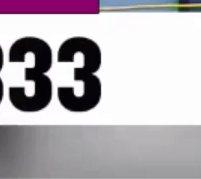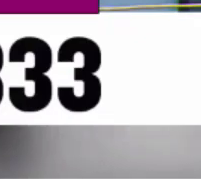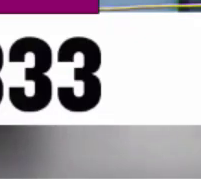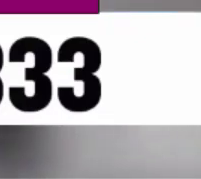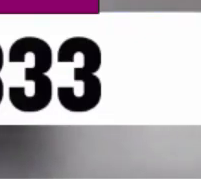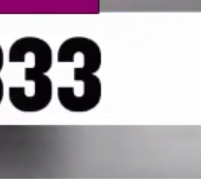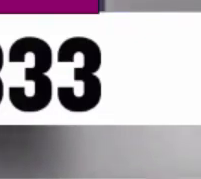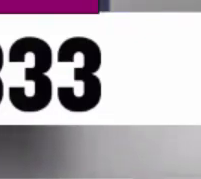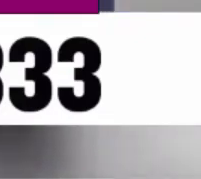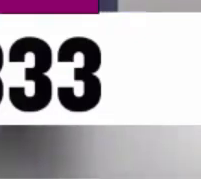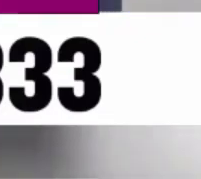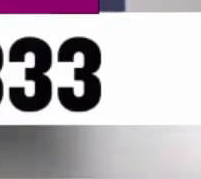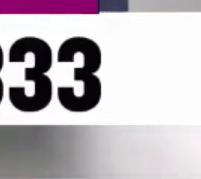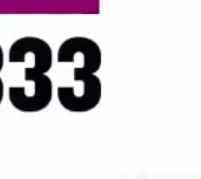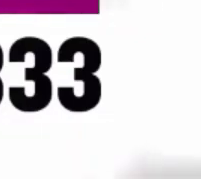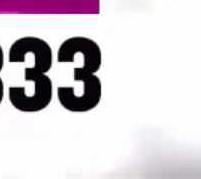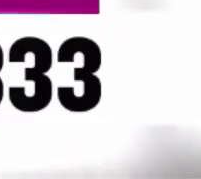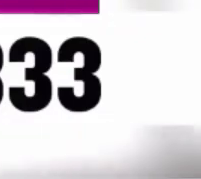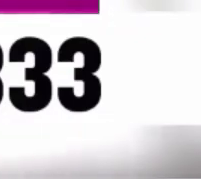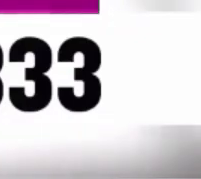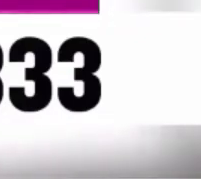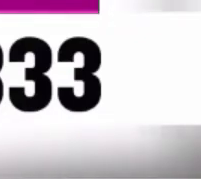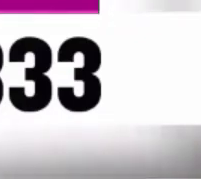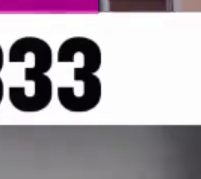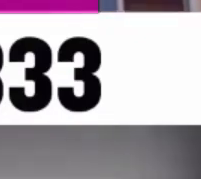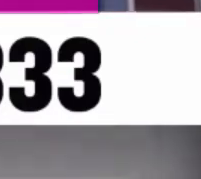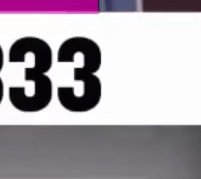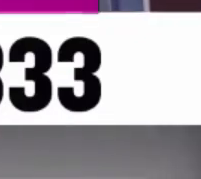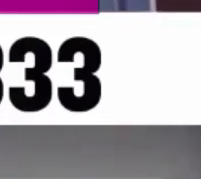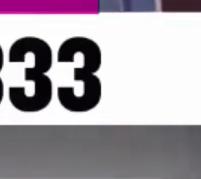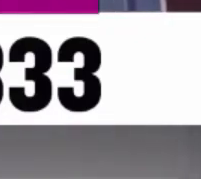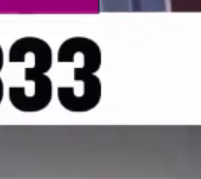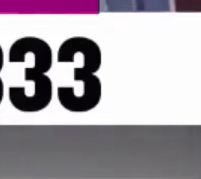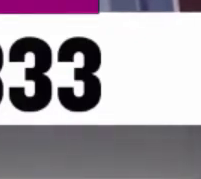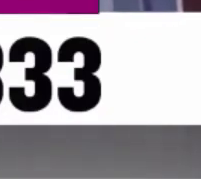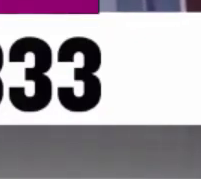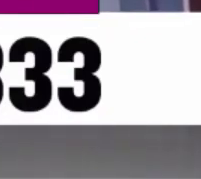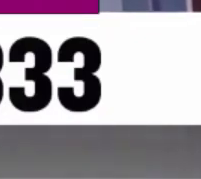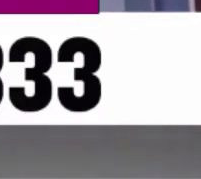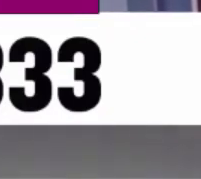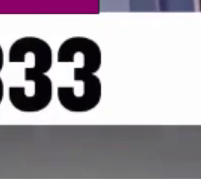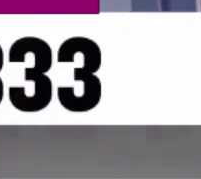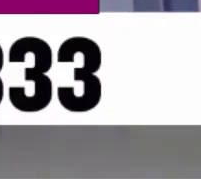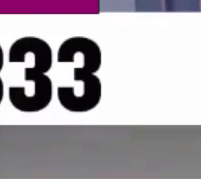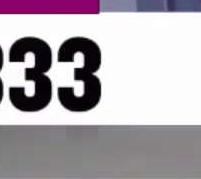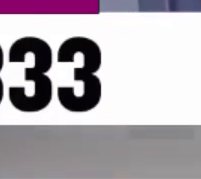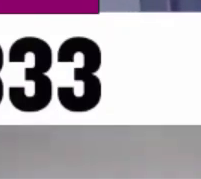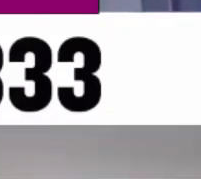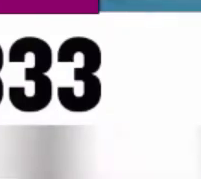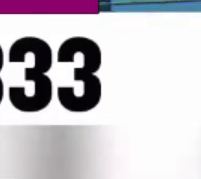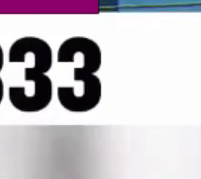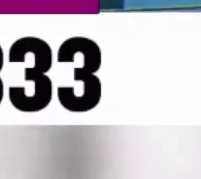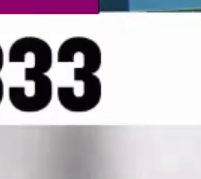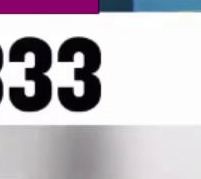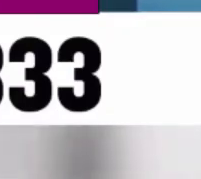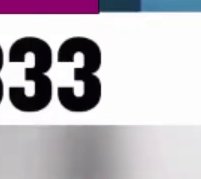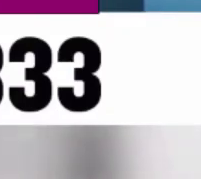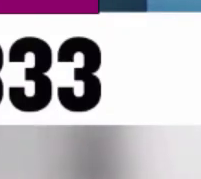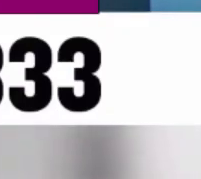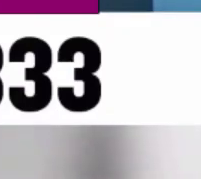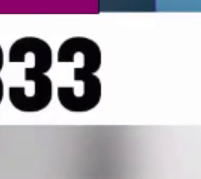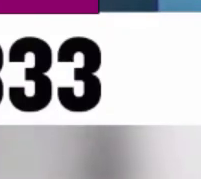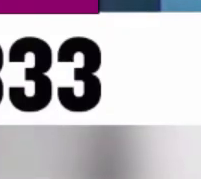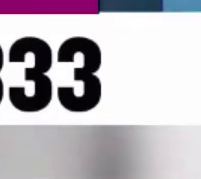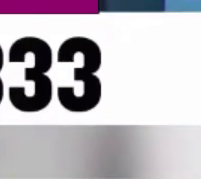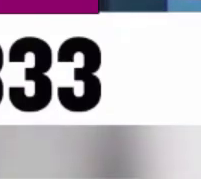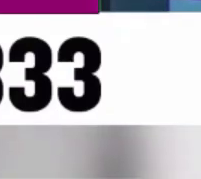matawi yaliyoko Tegeta Kibaoni Azania, Mbagala Rangi Tatu, Mezi Louise, Ukonga Banana, Makumbusho Stendi, The Amazon